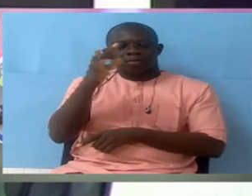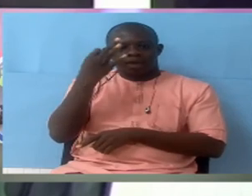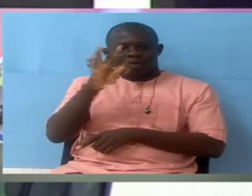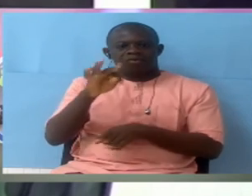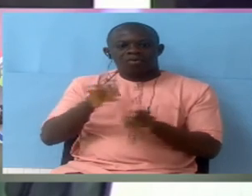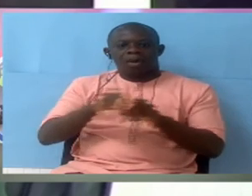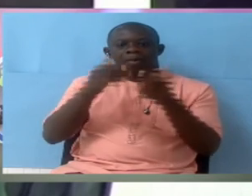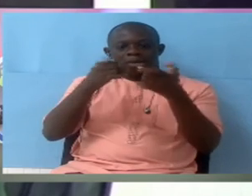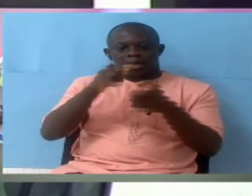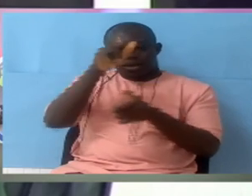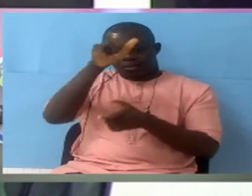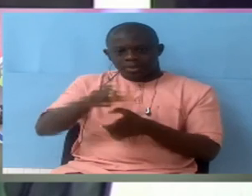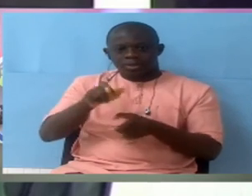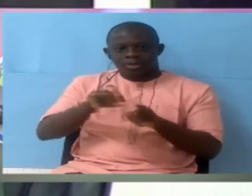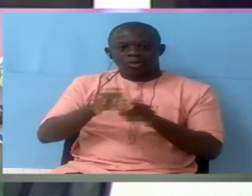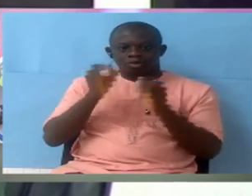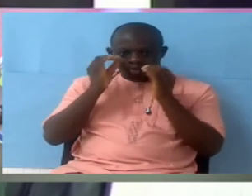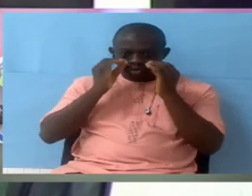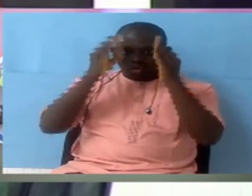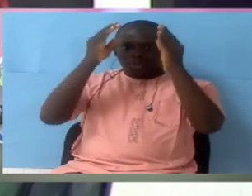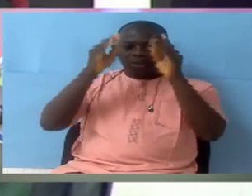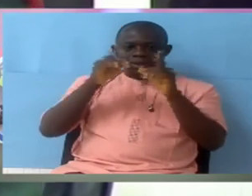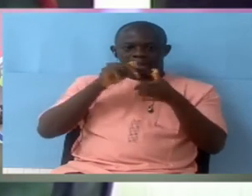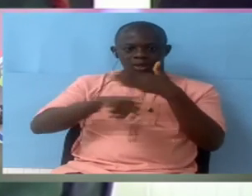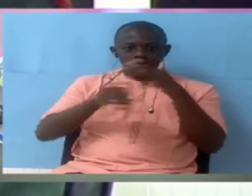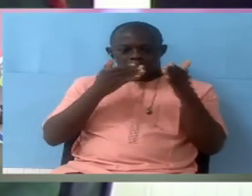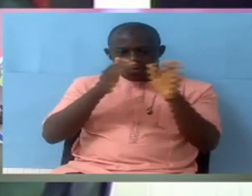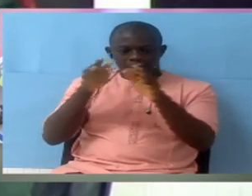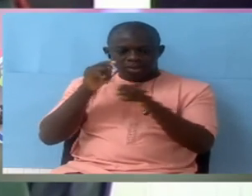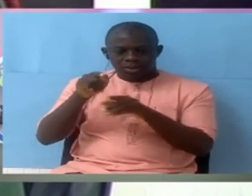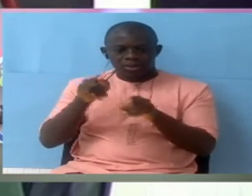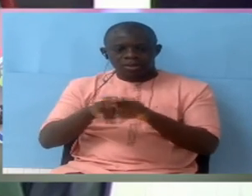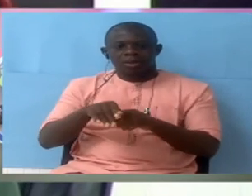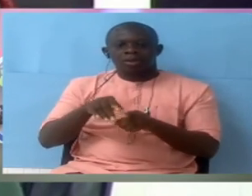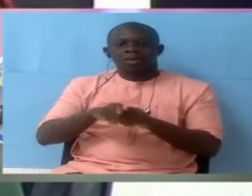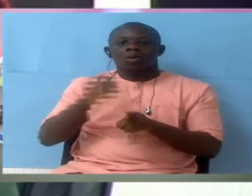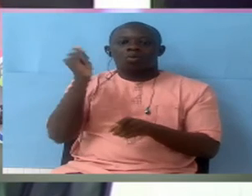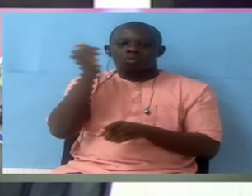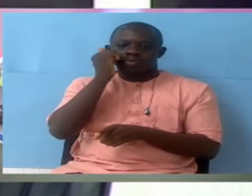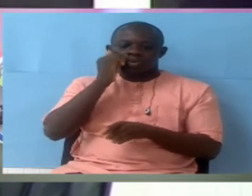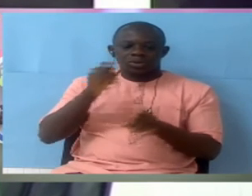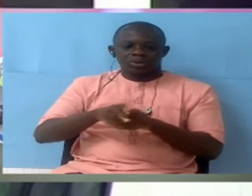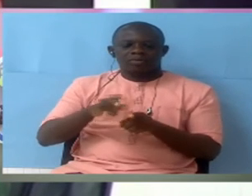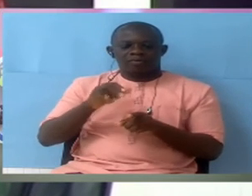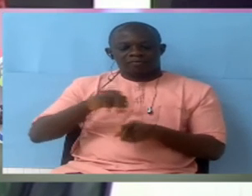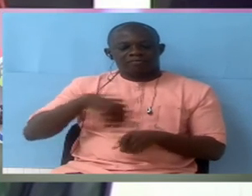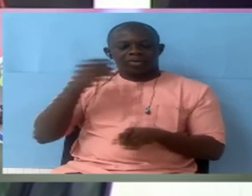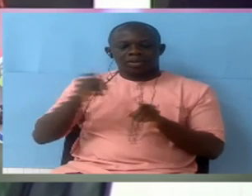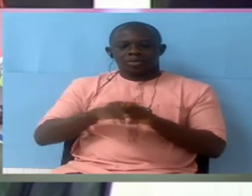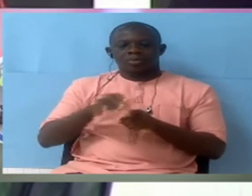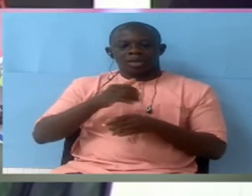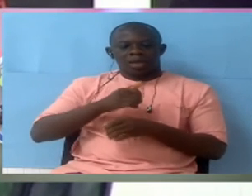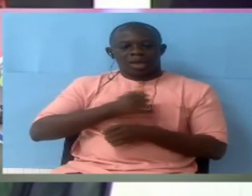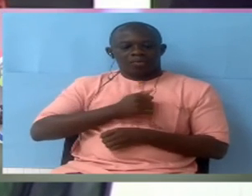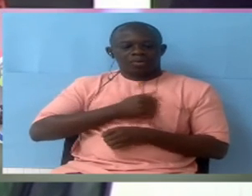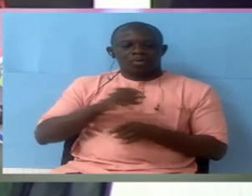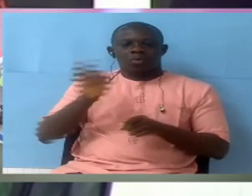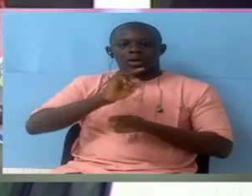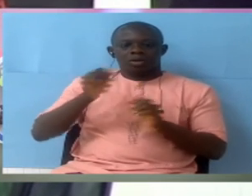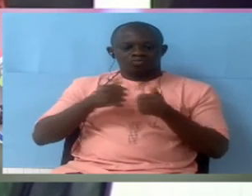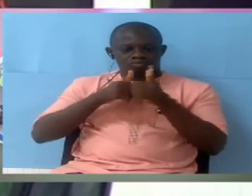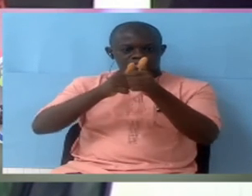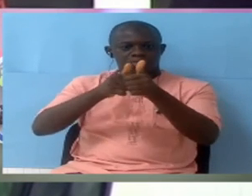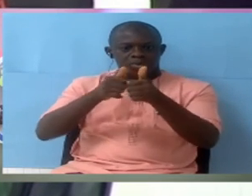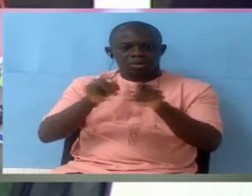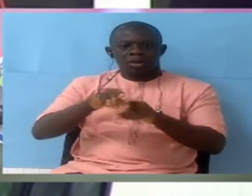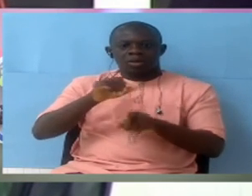if a Mandinka person is surprised in that way, well, they always feel shocked. And what followed was that